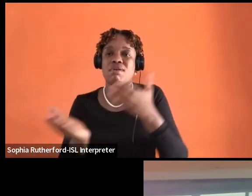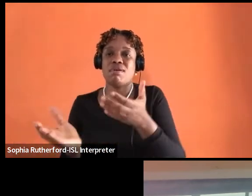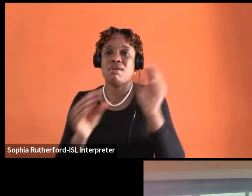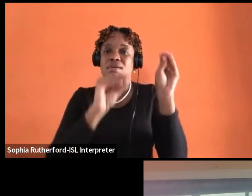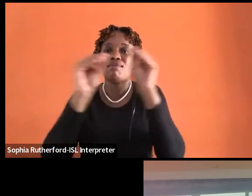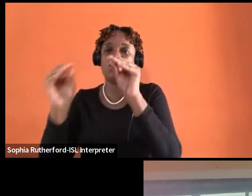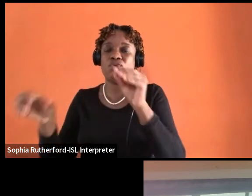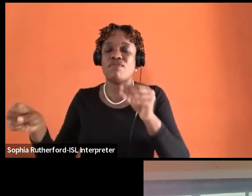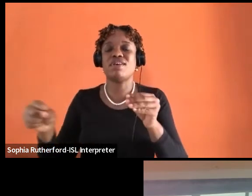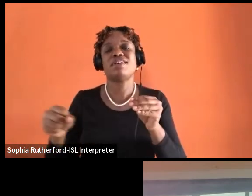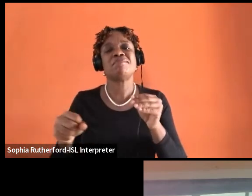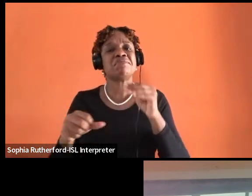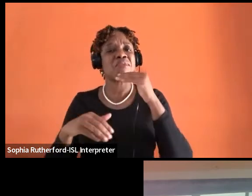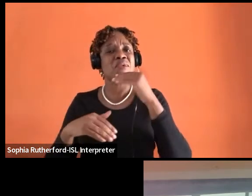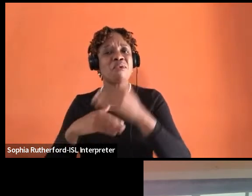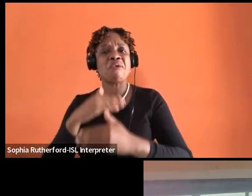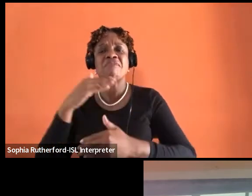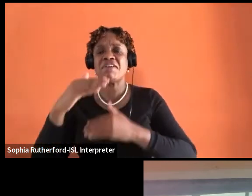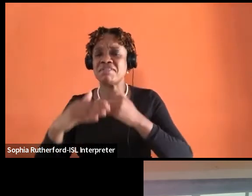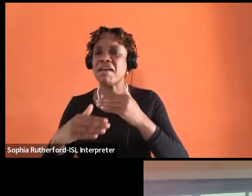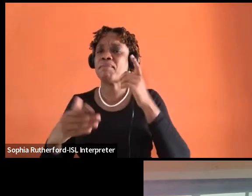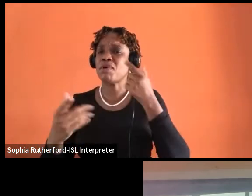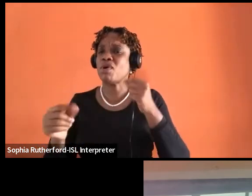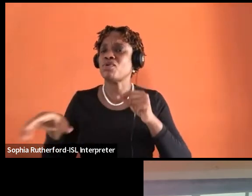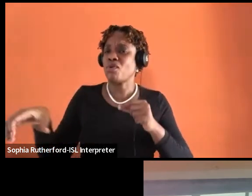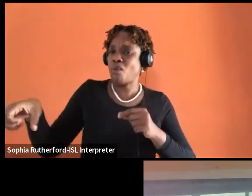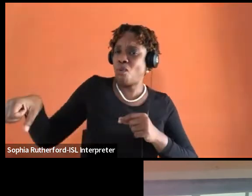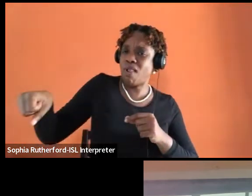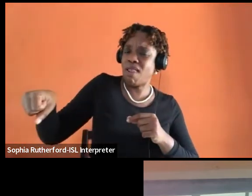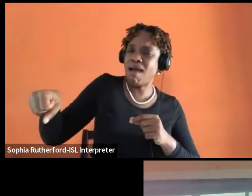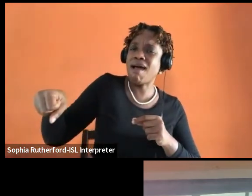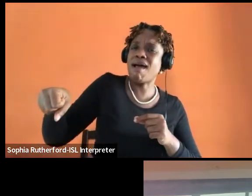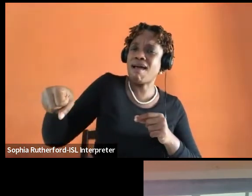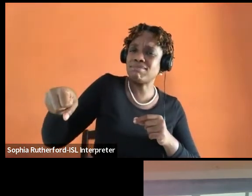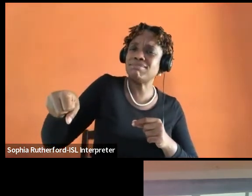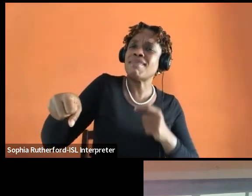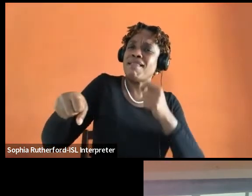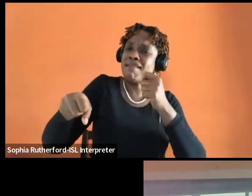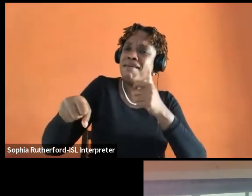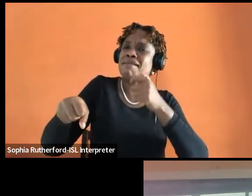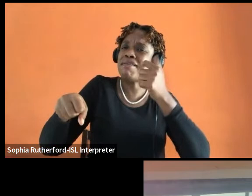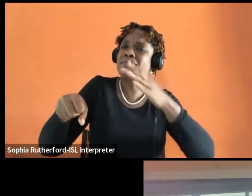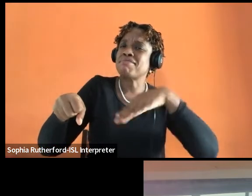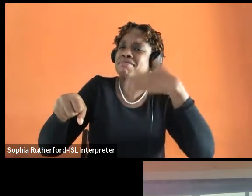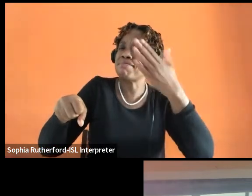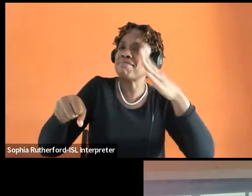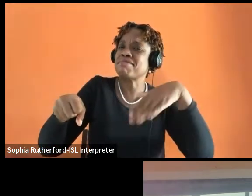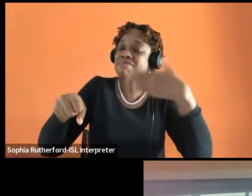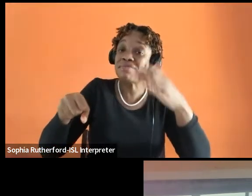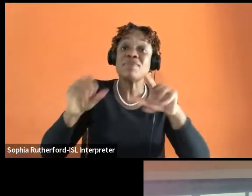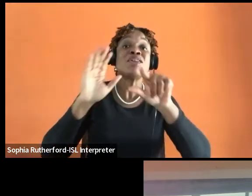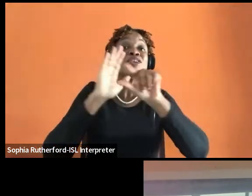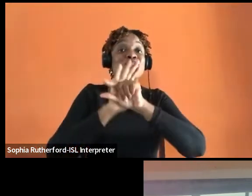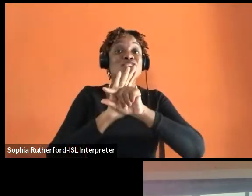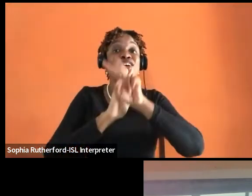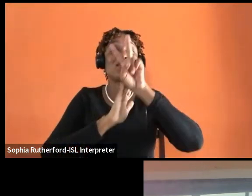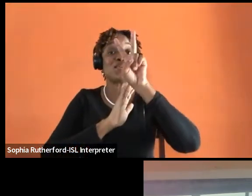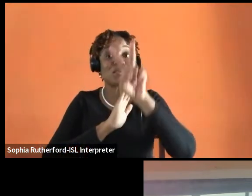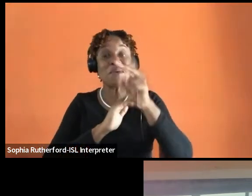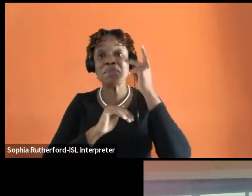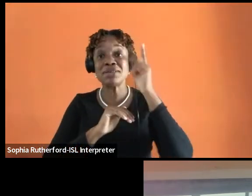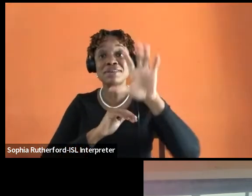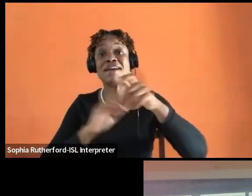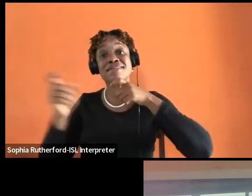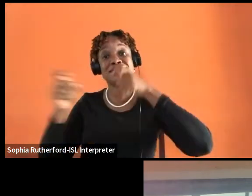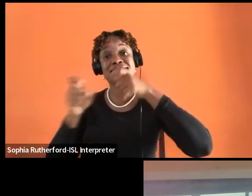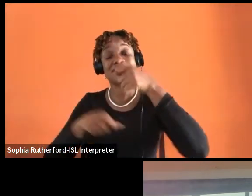took her little steps up and down until I was proud to see her in grade 2, how well she was managing herself.